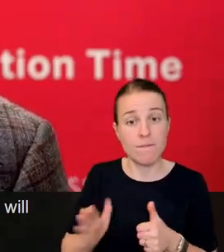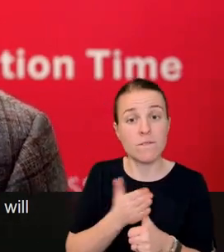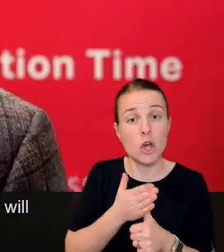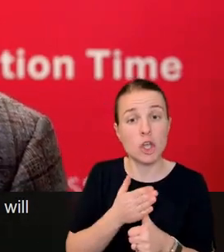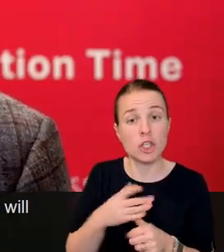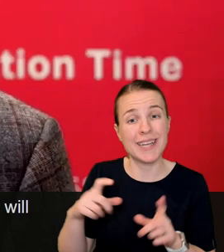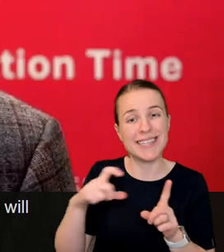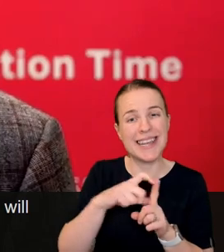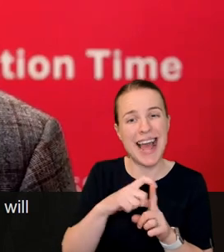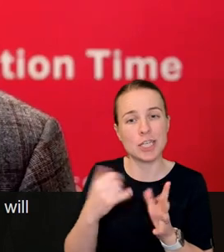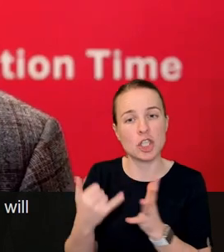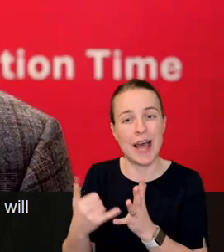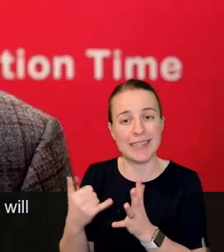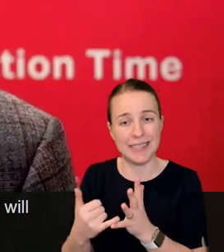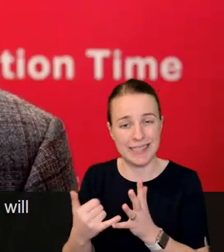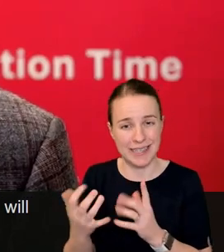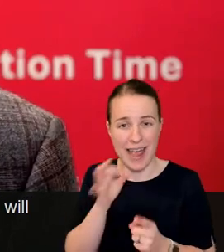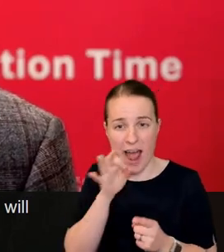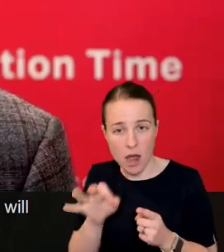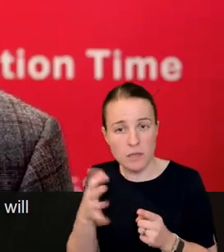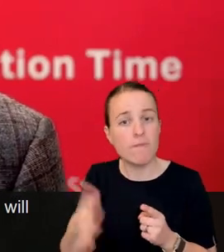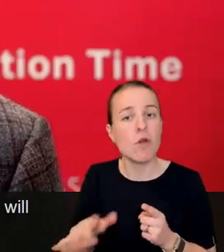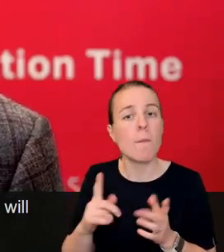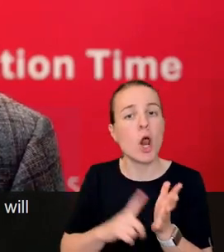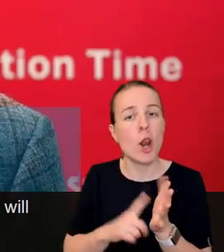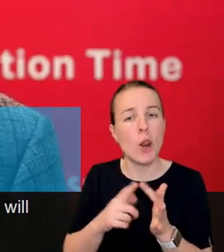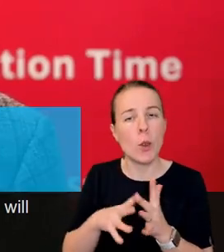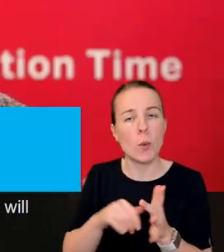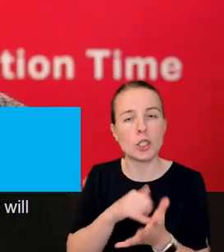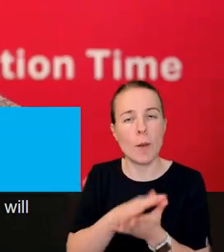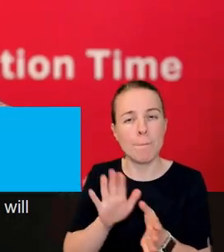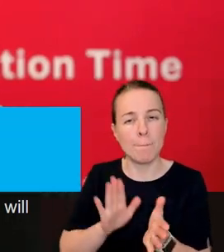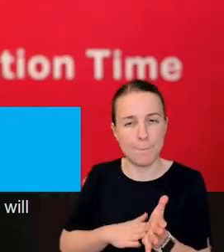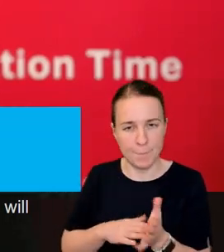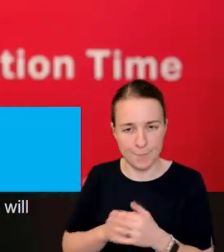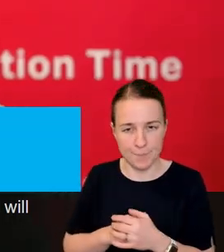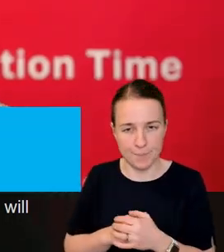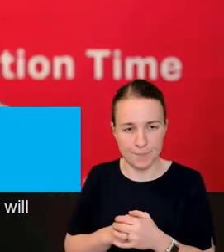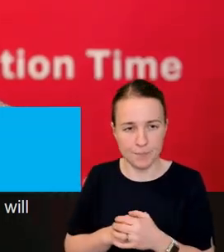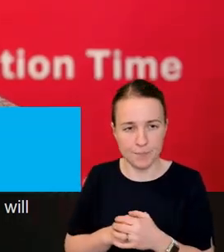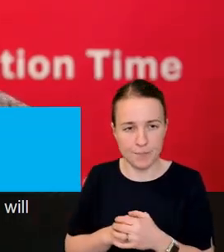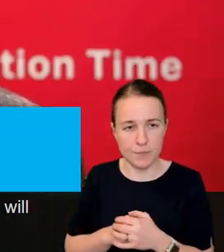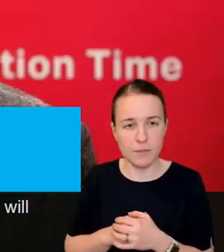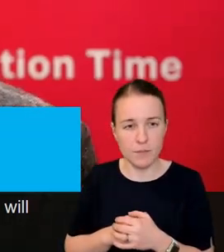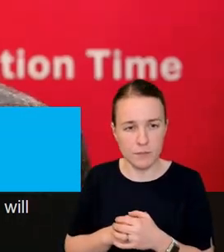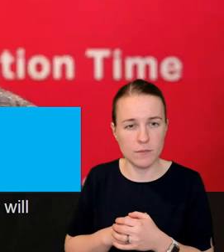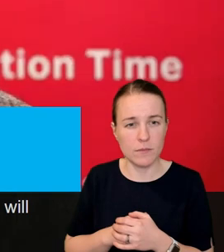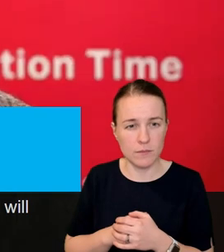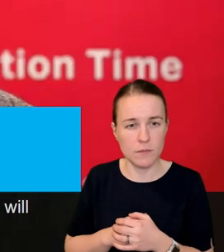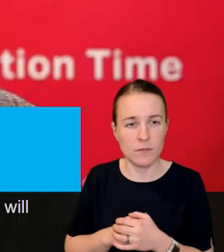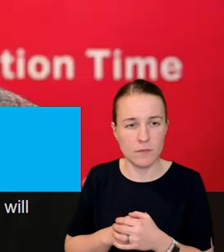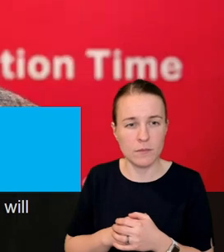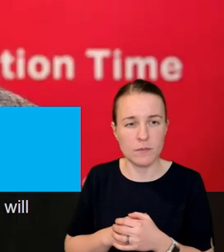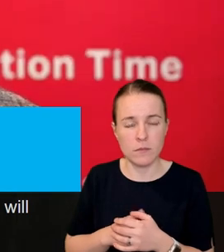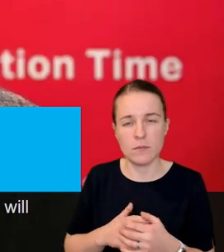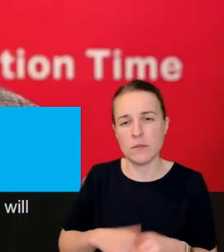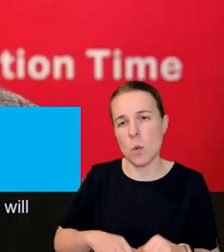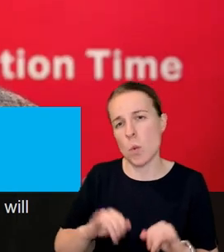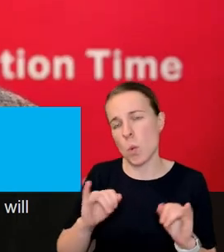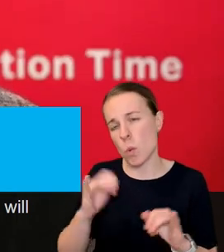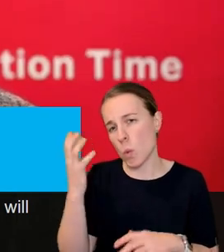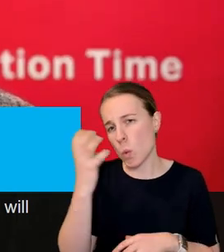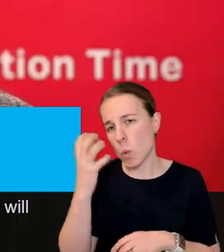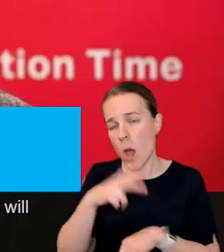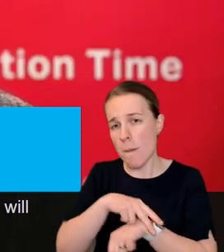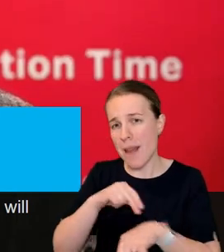Sati from Lewisham. In the wake of the horrific, disturbing and appalling police culture at